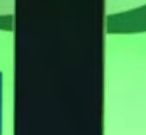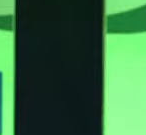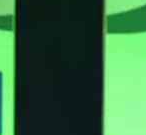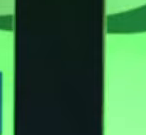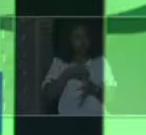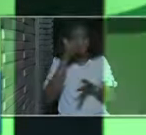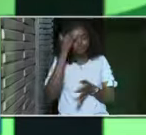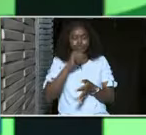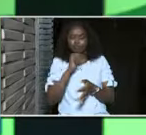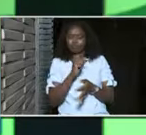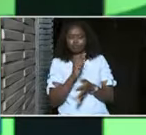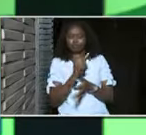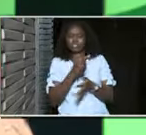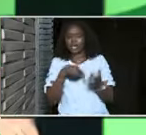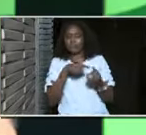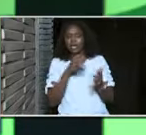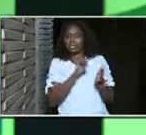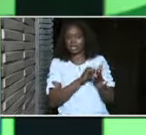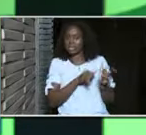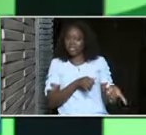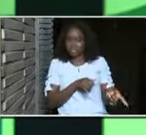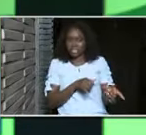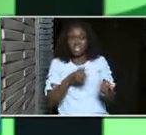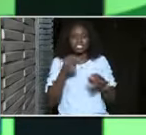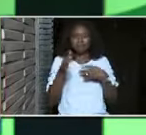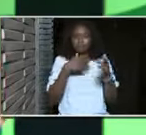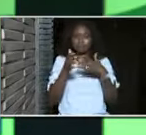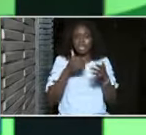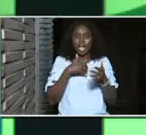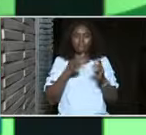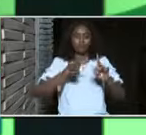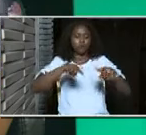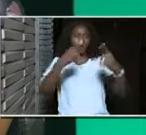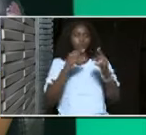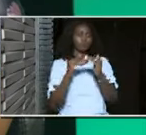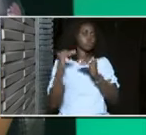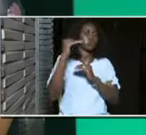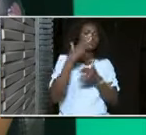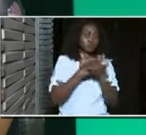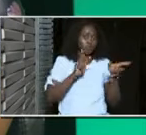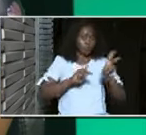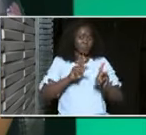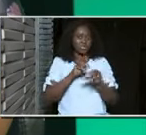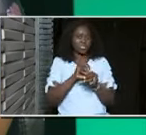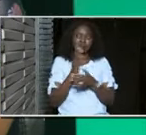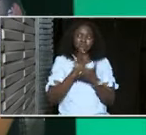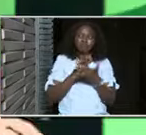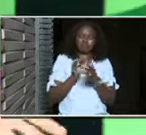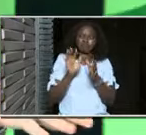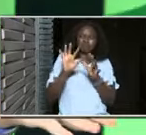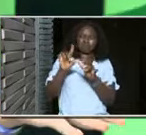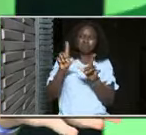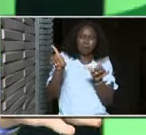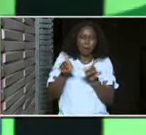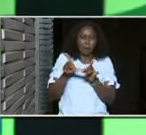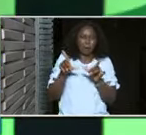not just about that. That the issue has gone beyond just about some people in some remote places. I